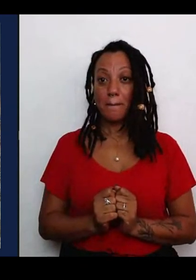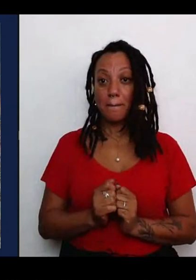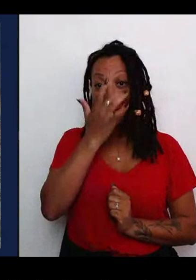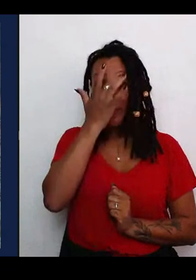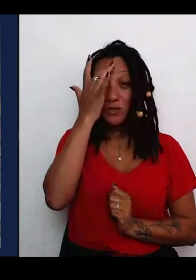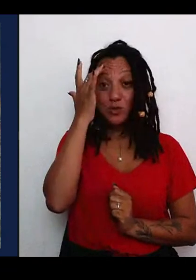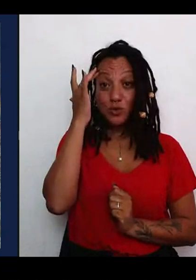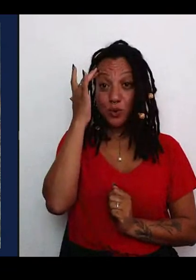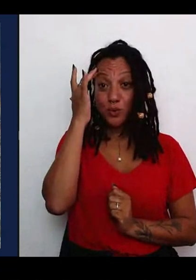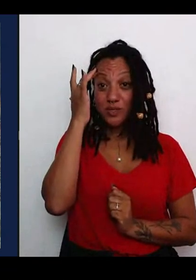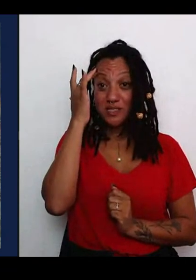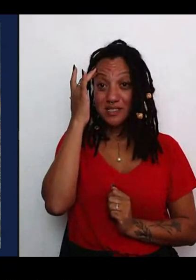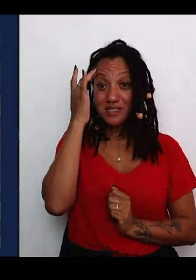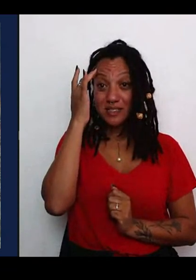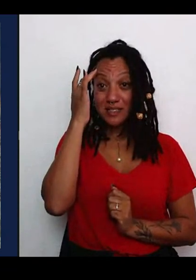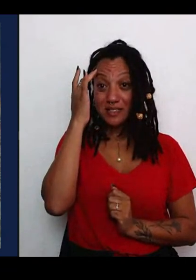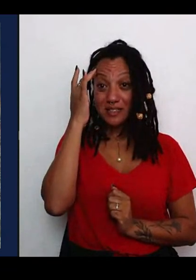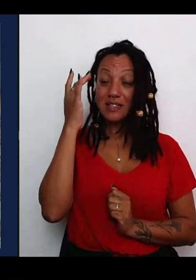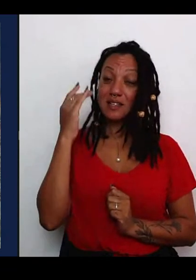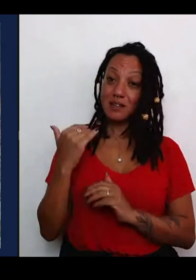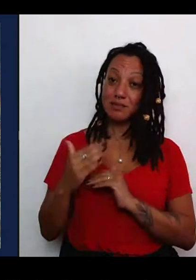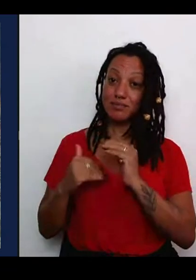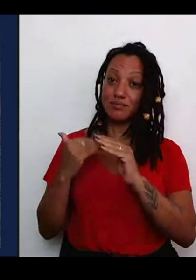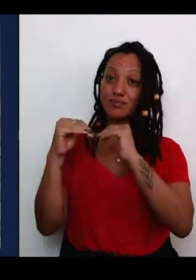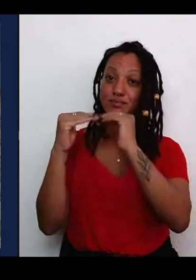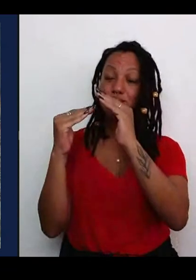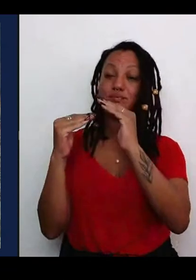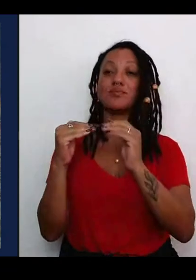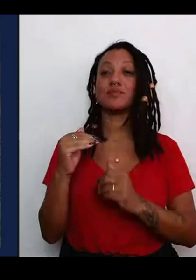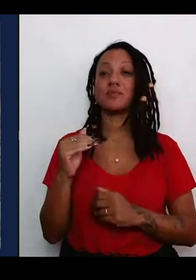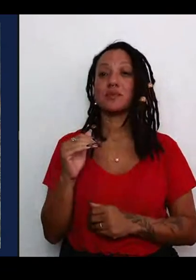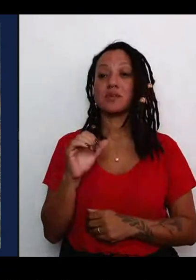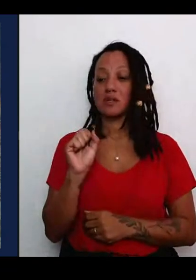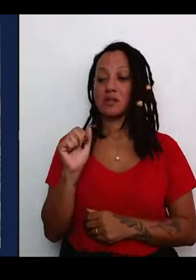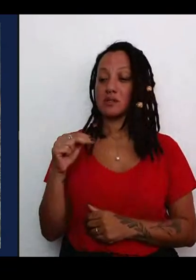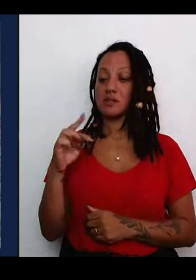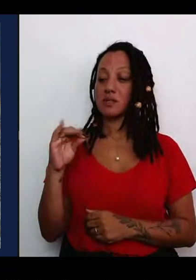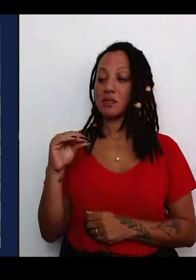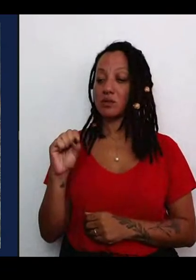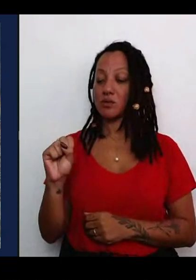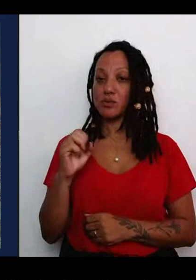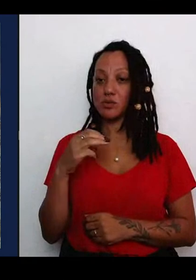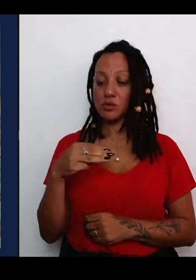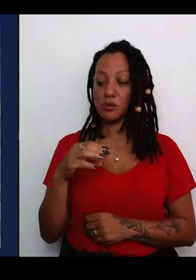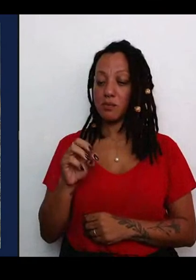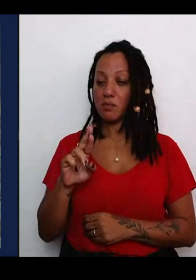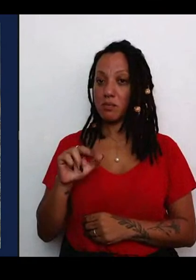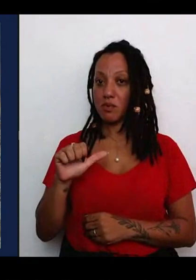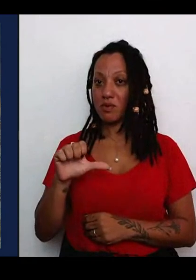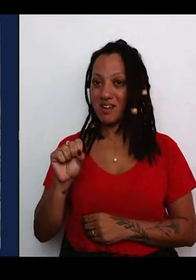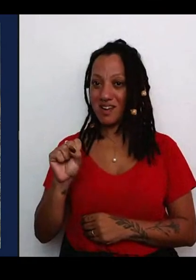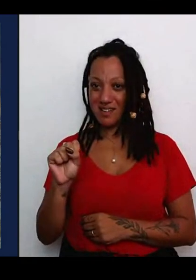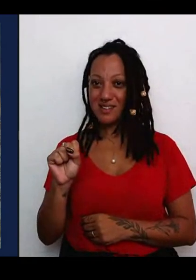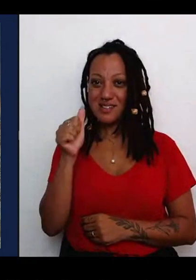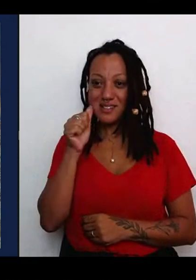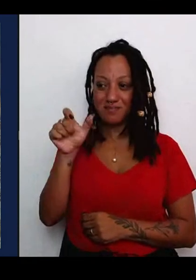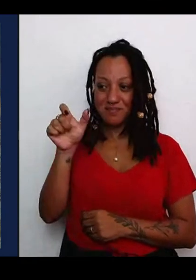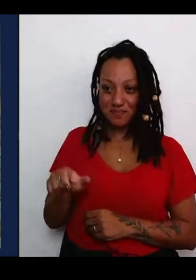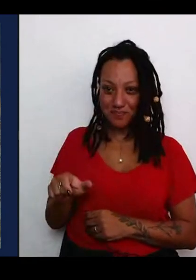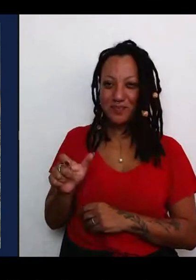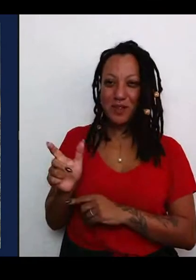who appears in many of his of her films um and some who are aging as Anna's beloved family